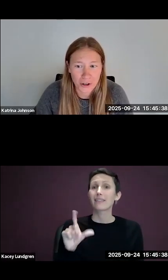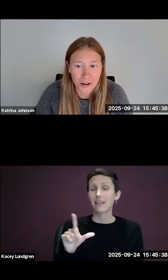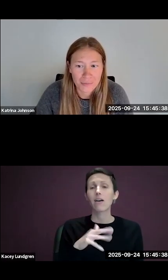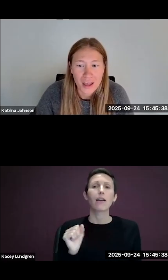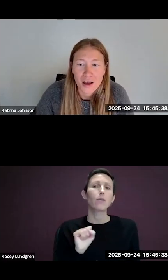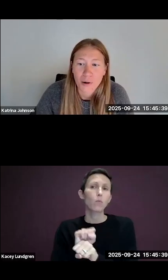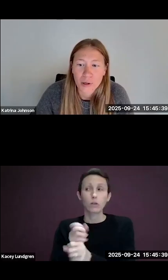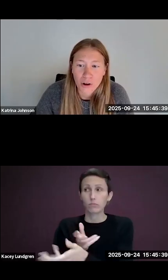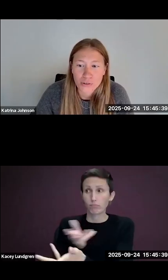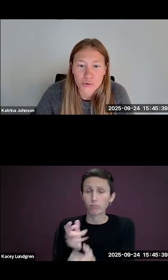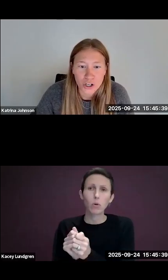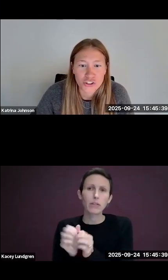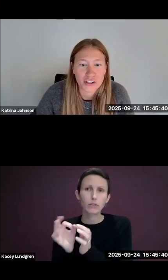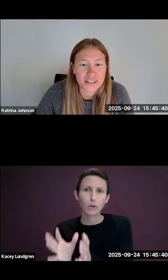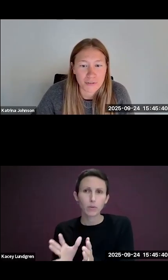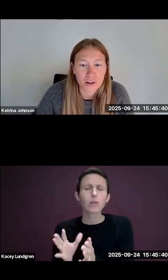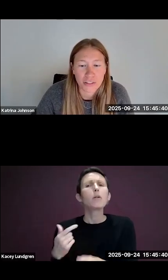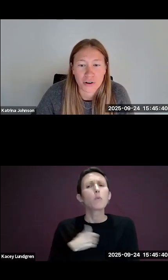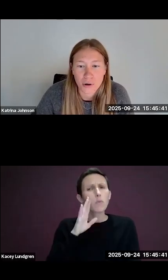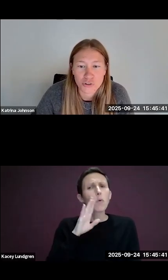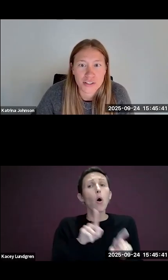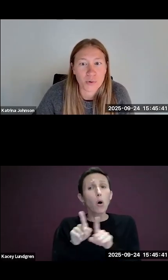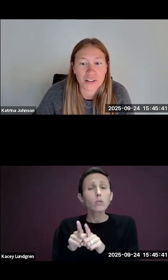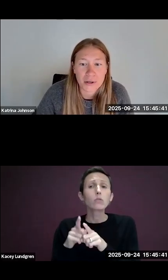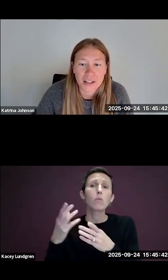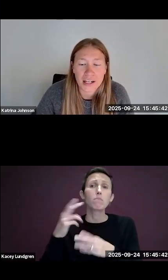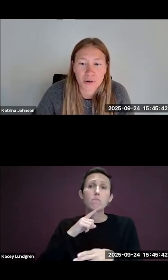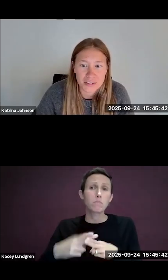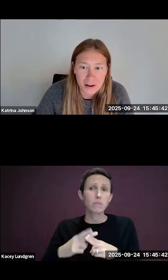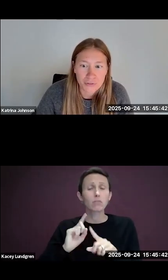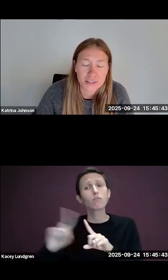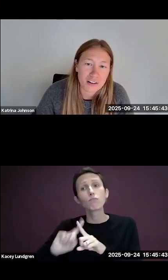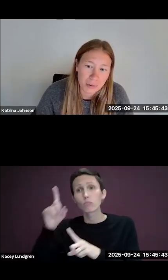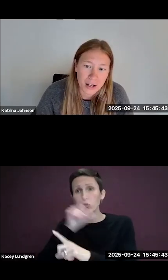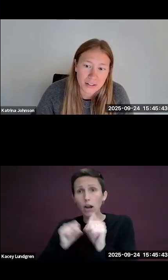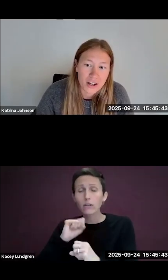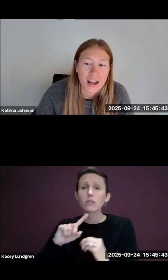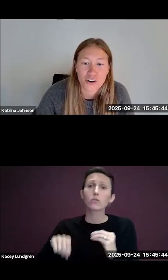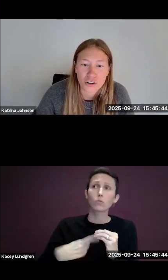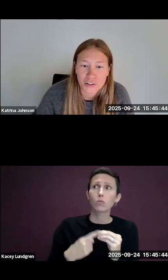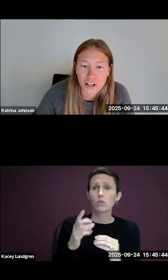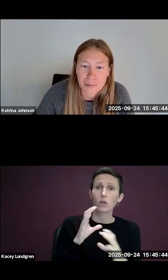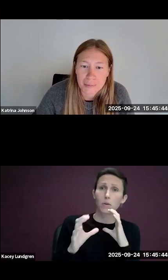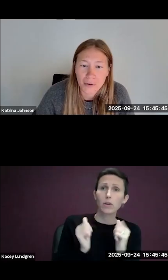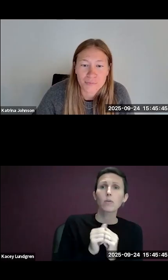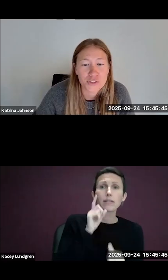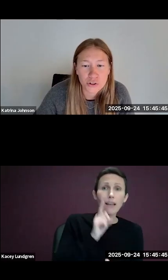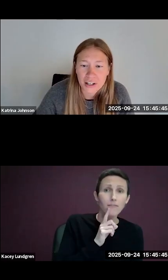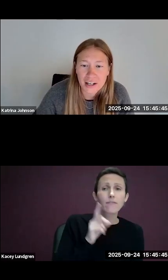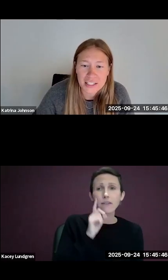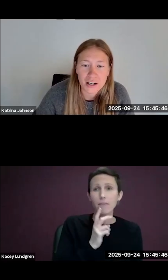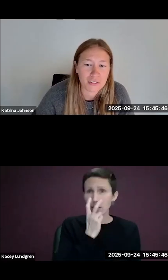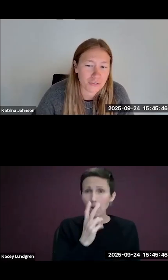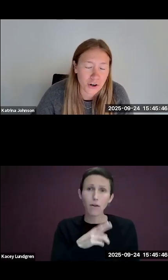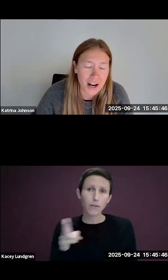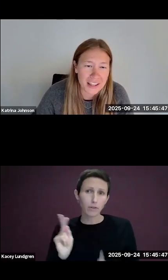an interpreter, but we'll also touch on several other approaches when communicating with deaf, deafblind, and hard of hearing people, so you'll